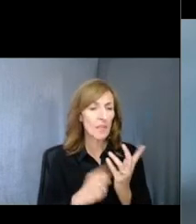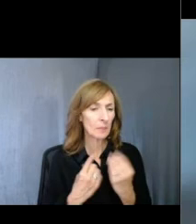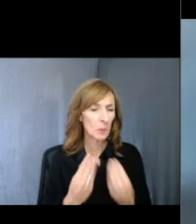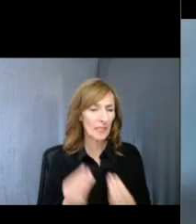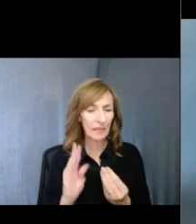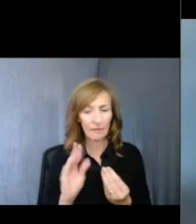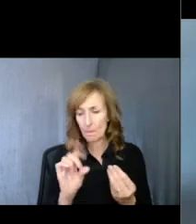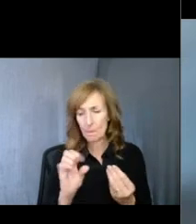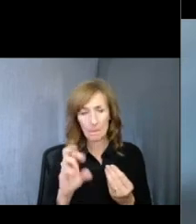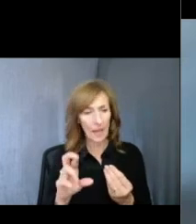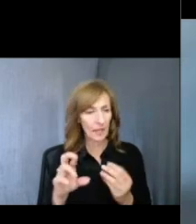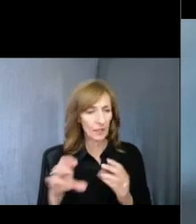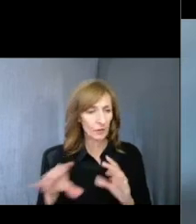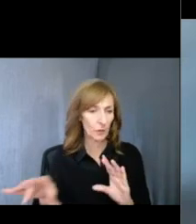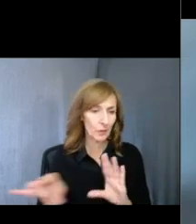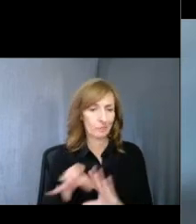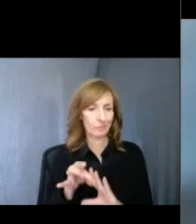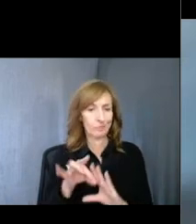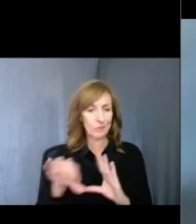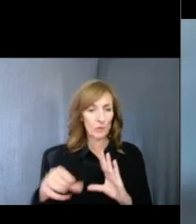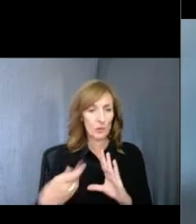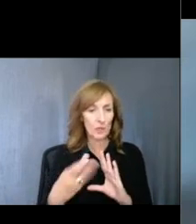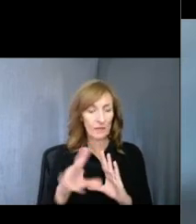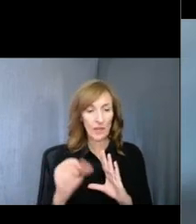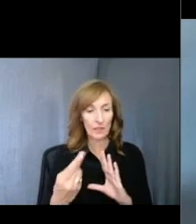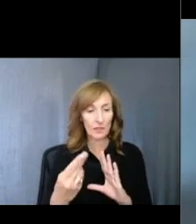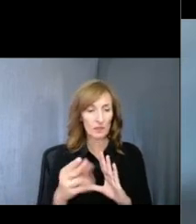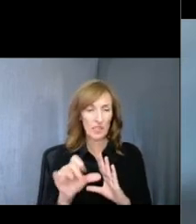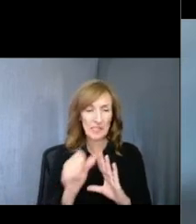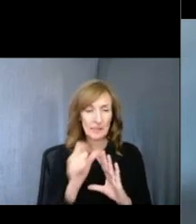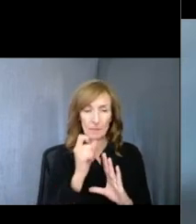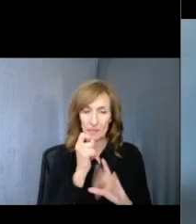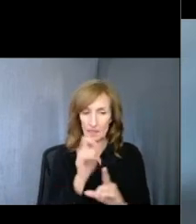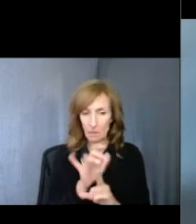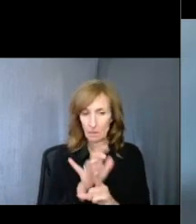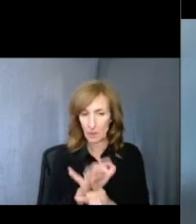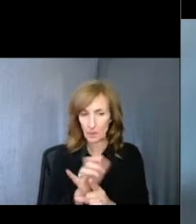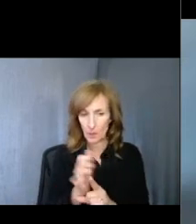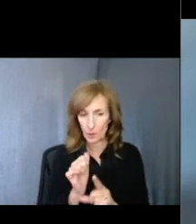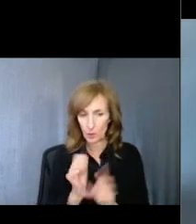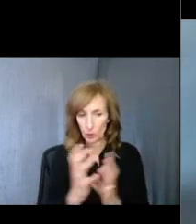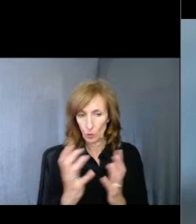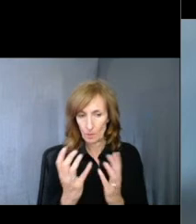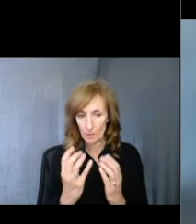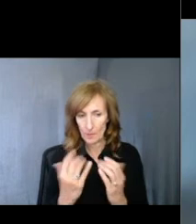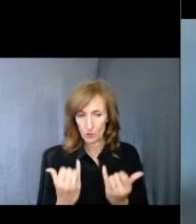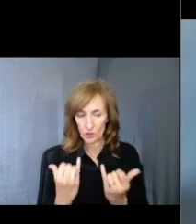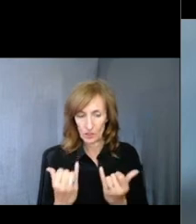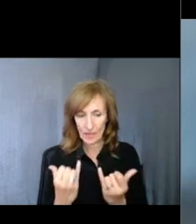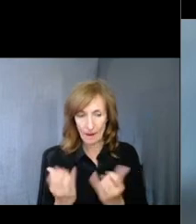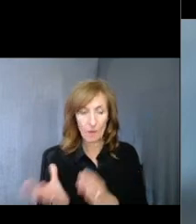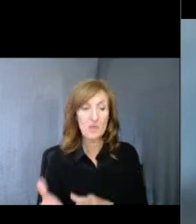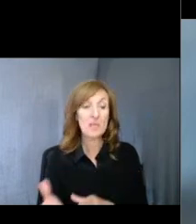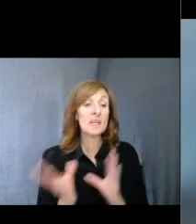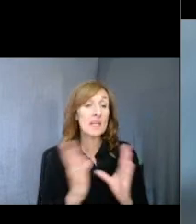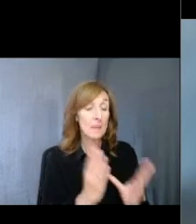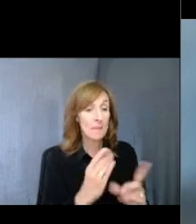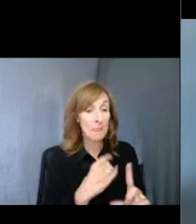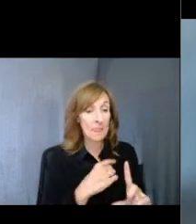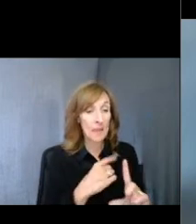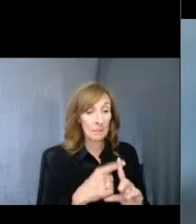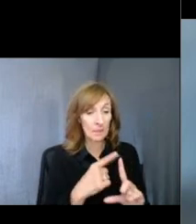treat high blood pressure falls in the category of slowing progression. There are also certain